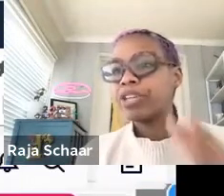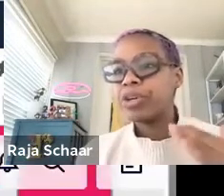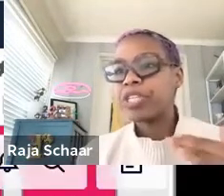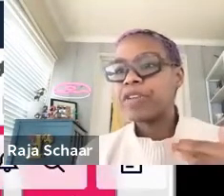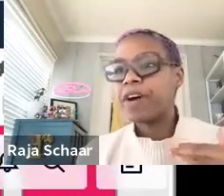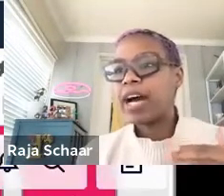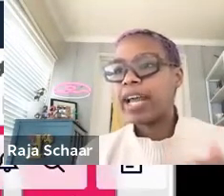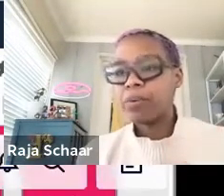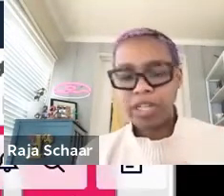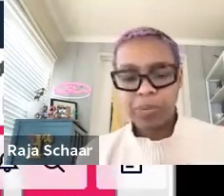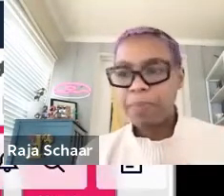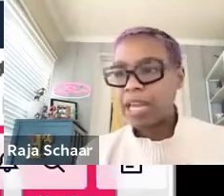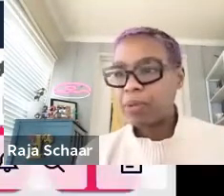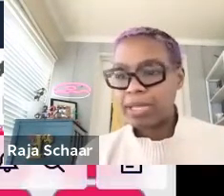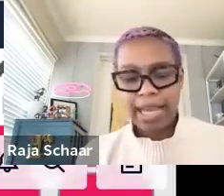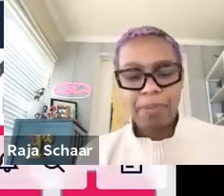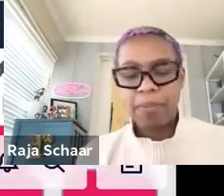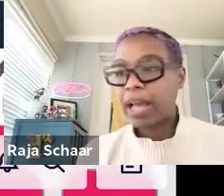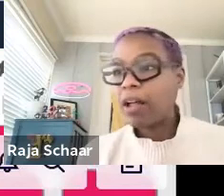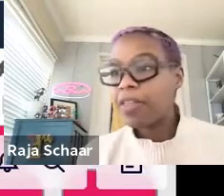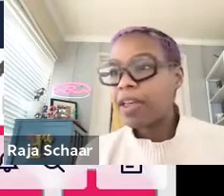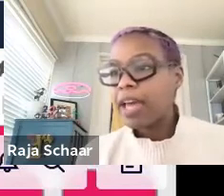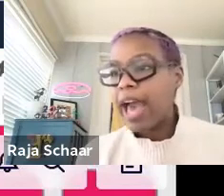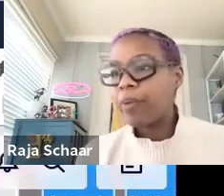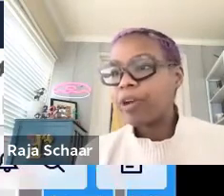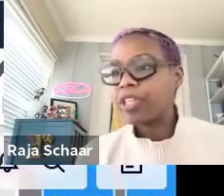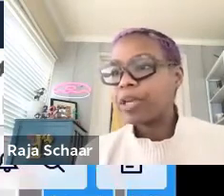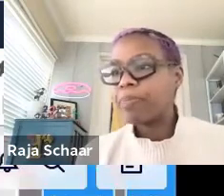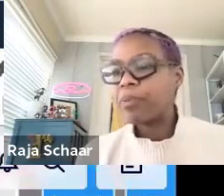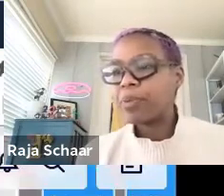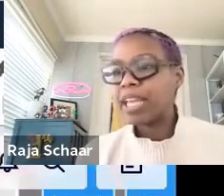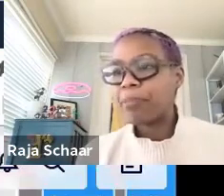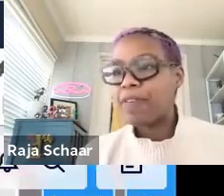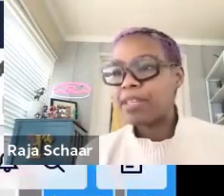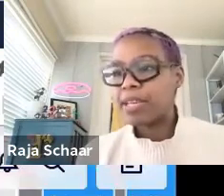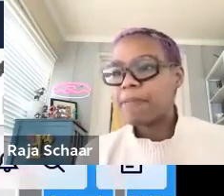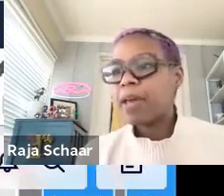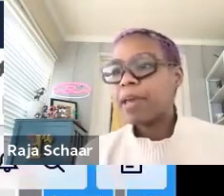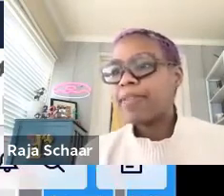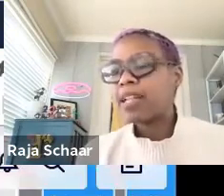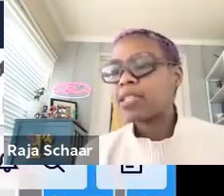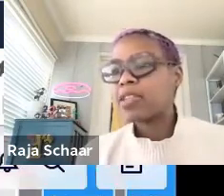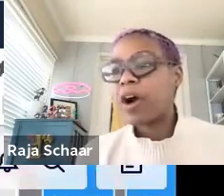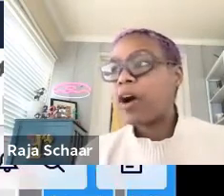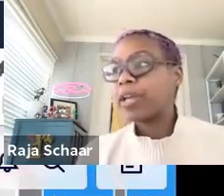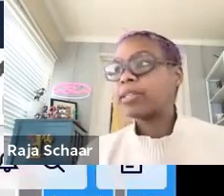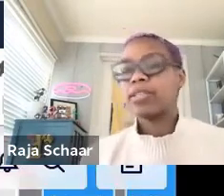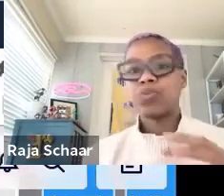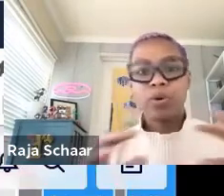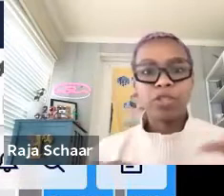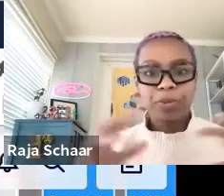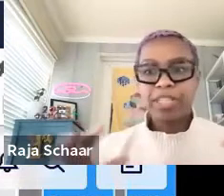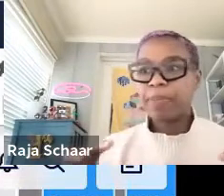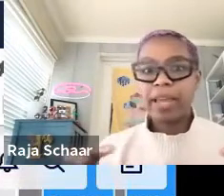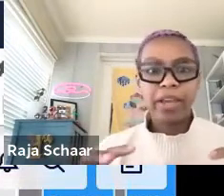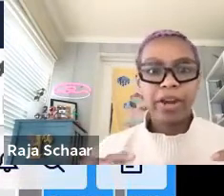we need to do is define what do we mean when we say public health and what do we mean when we say privacy. And that's the audience's